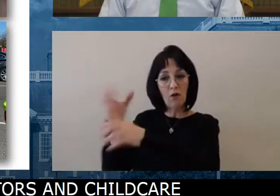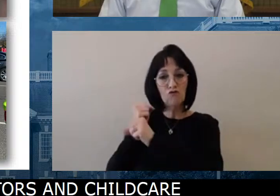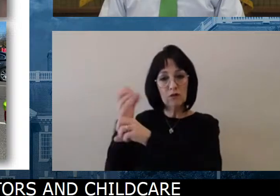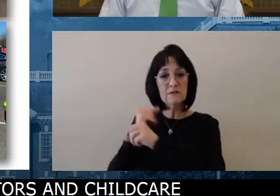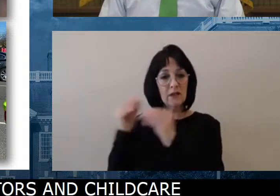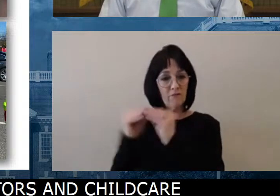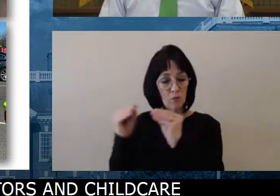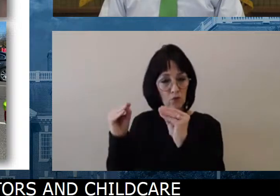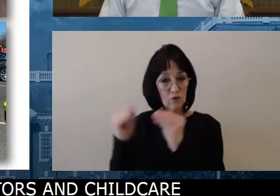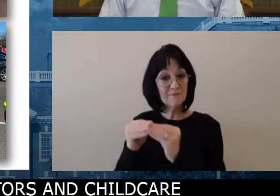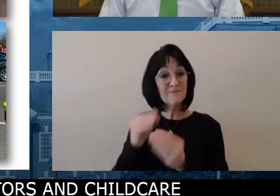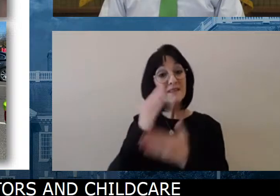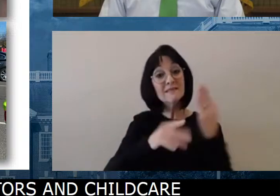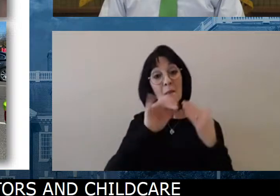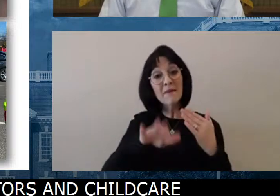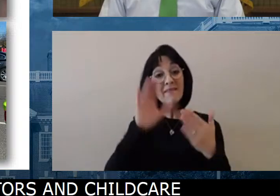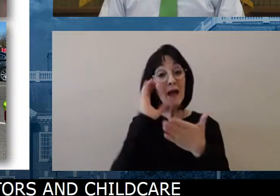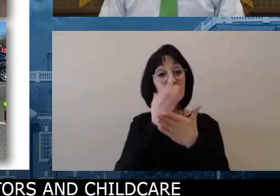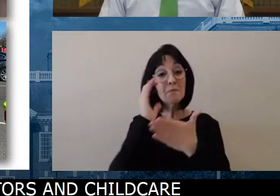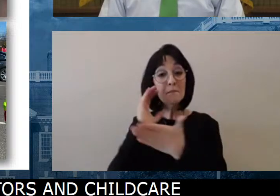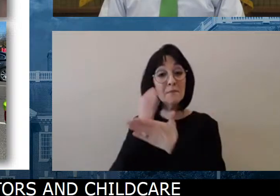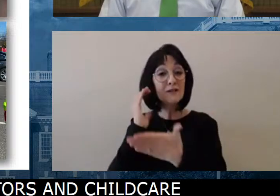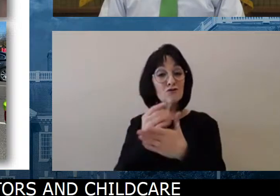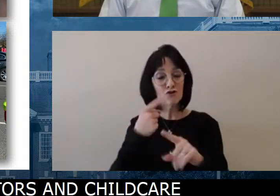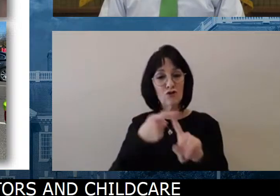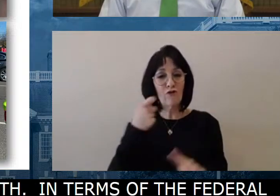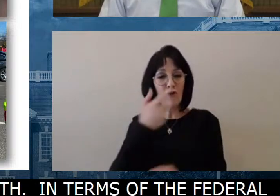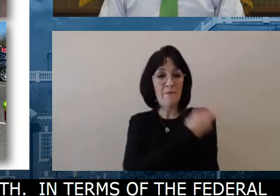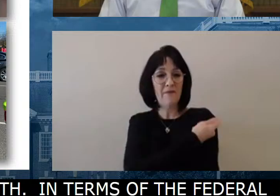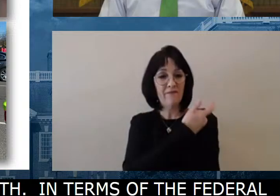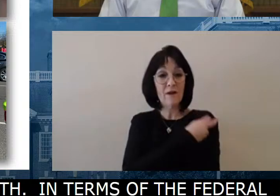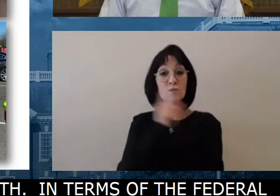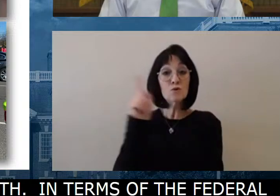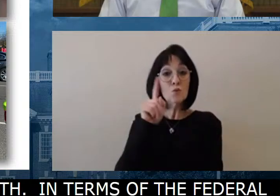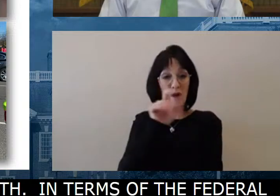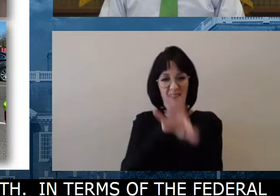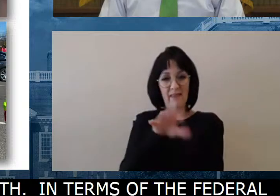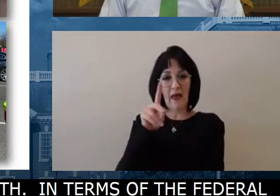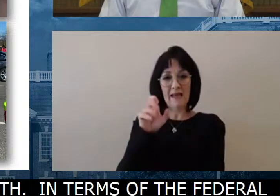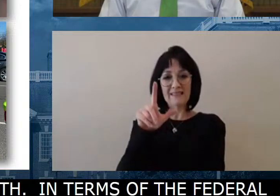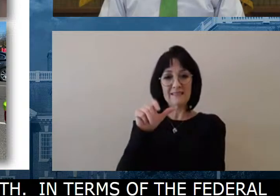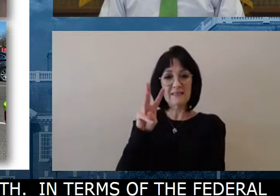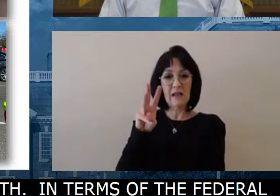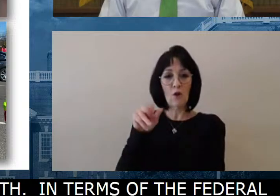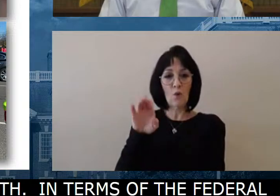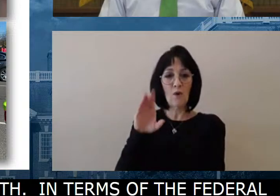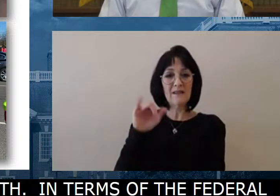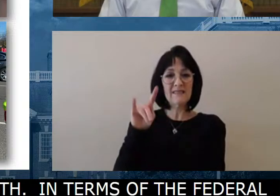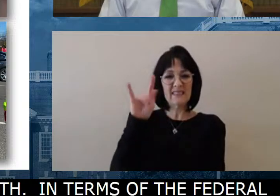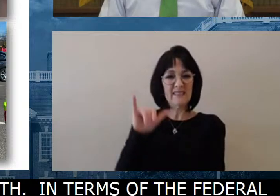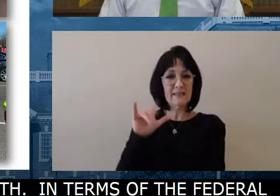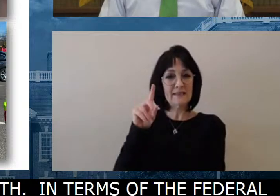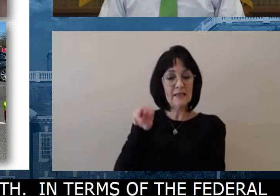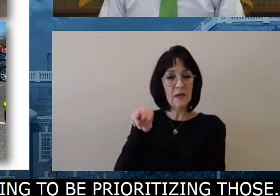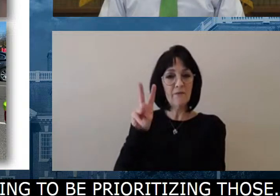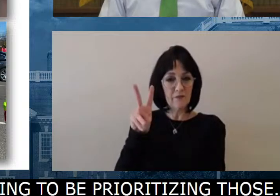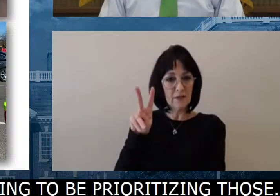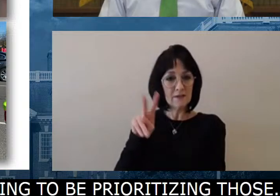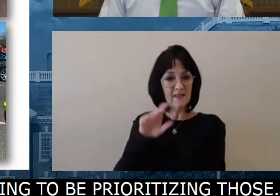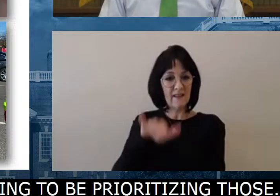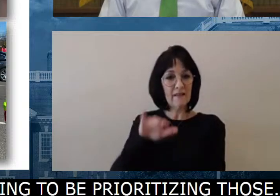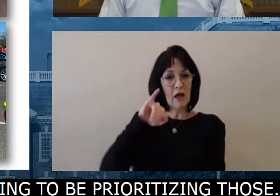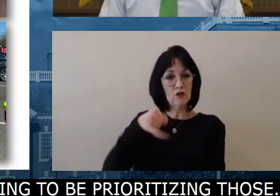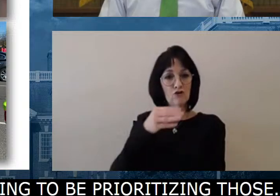photographs from the vaccination clinic there at the Delaware City DMV. Johnson & Johnson one dose just